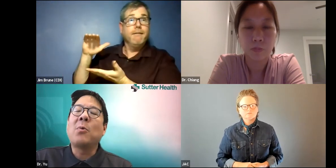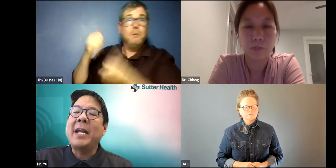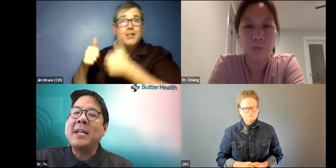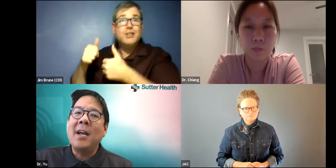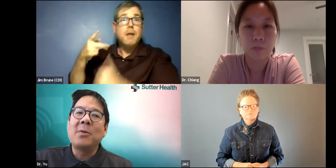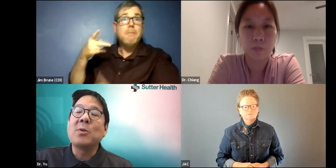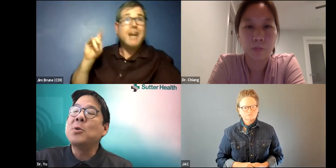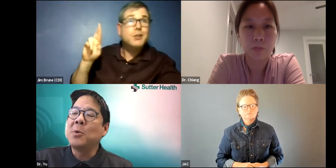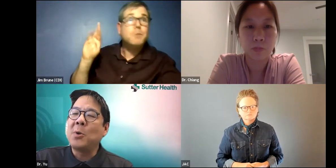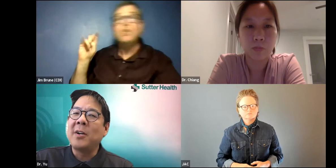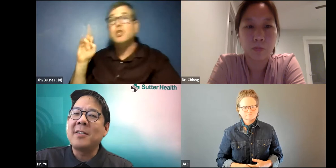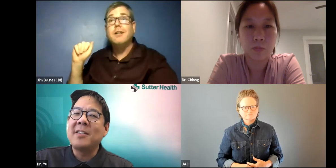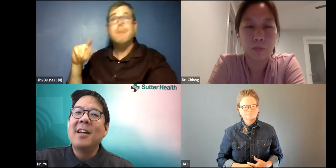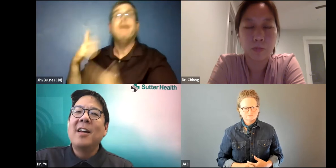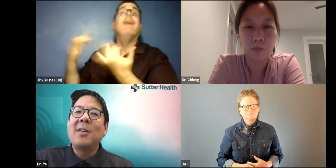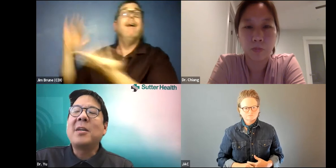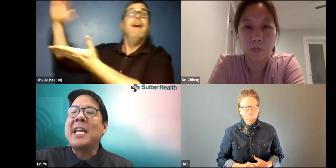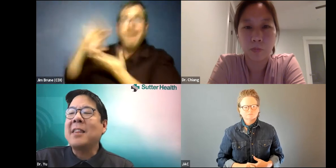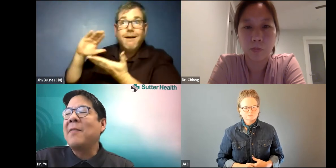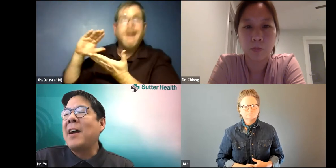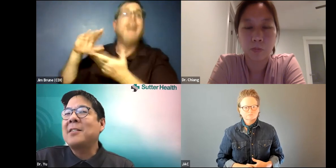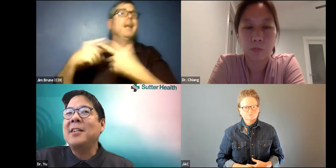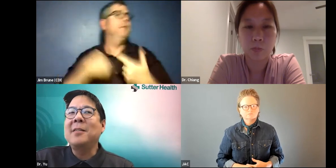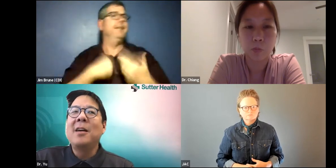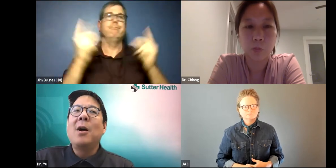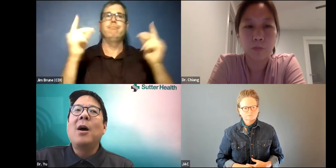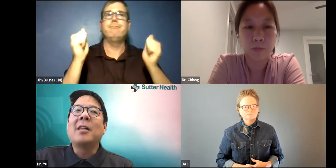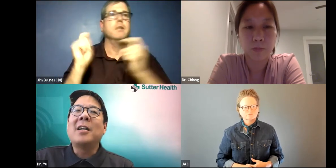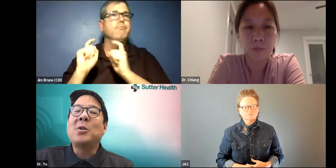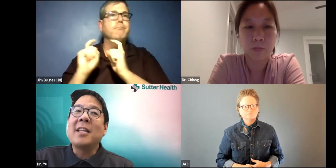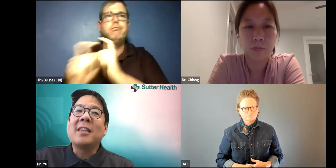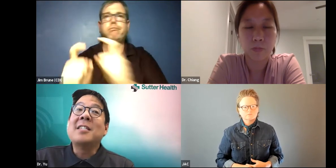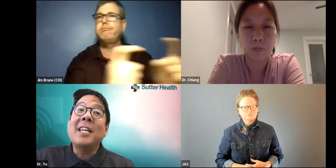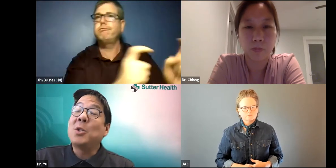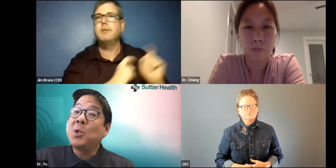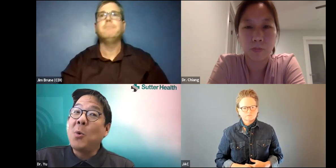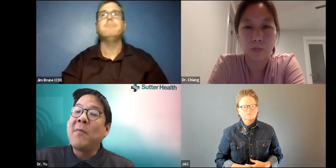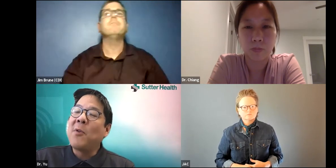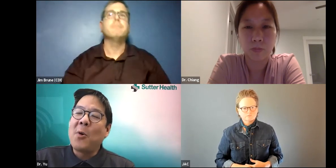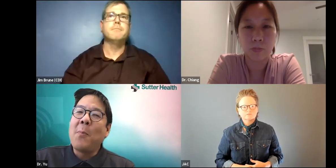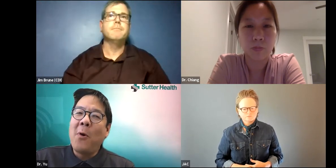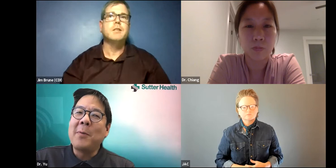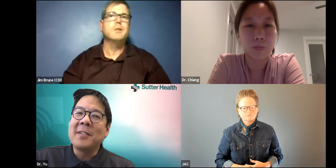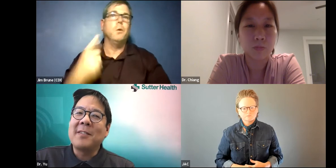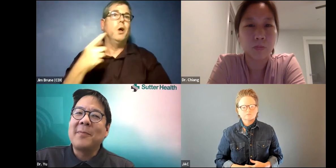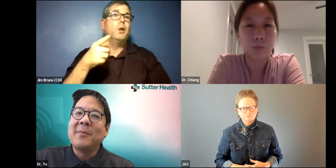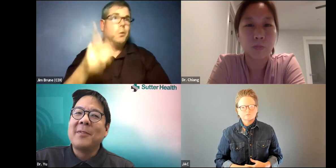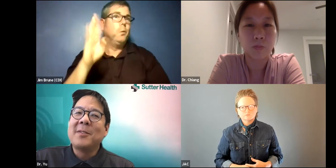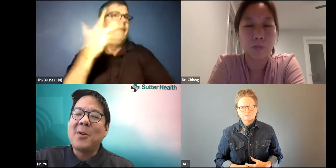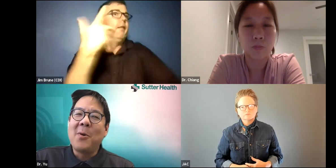So right now, there's no choice. You get the vaccine that you get the day that you show up for your